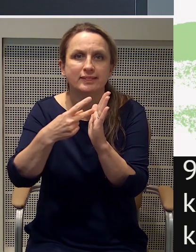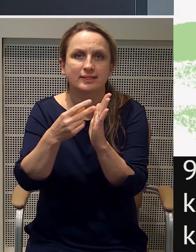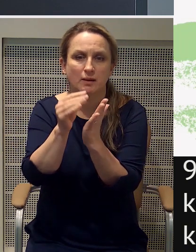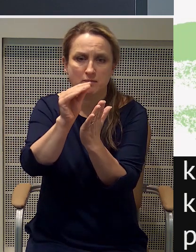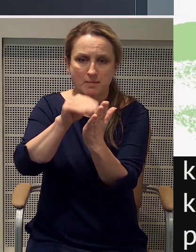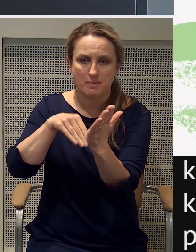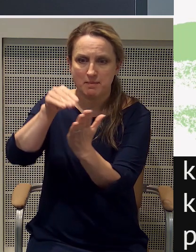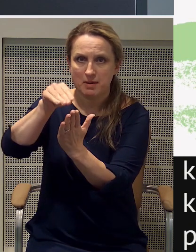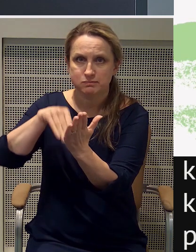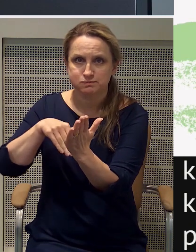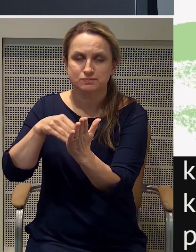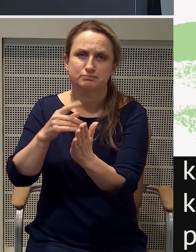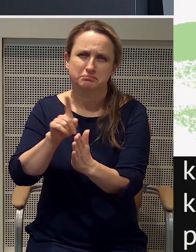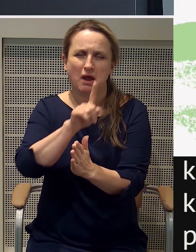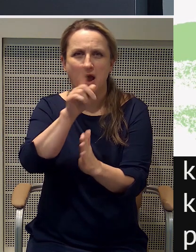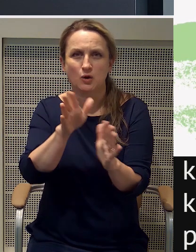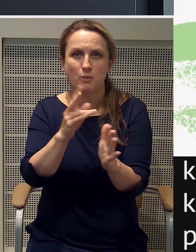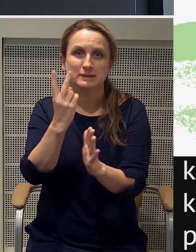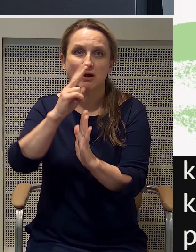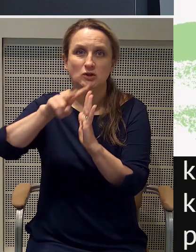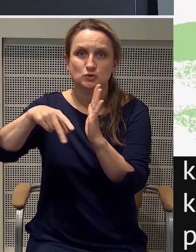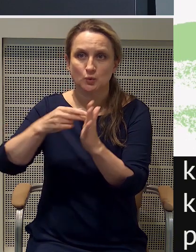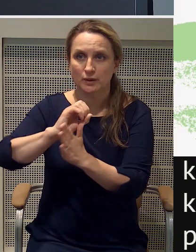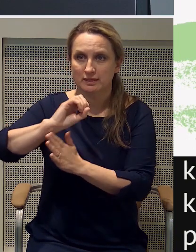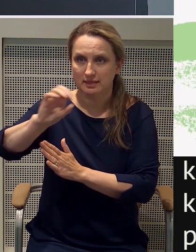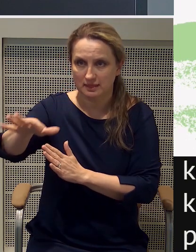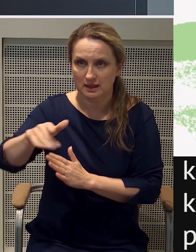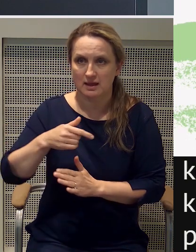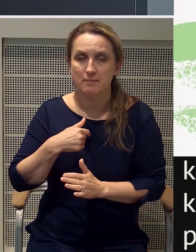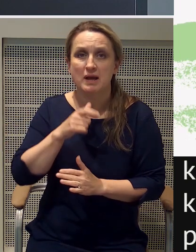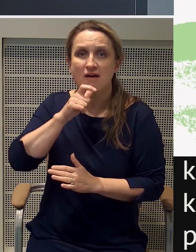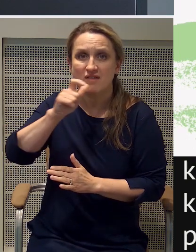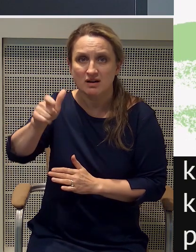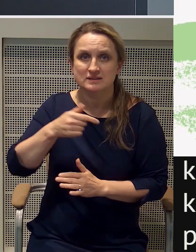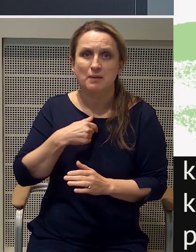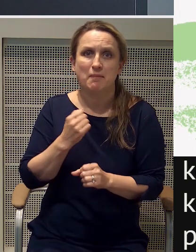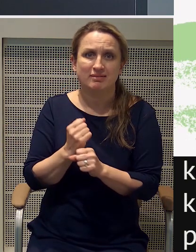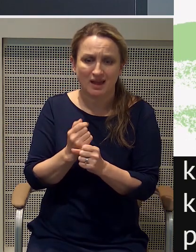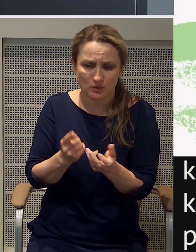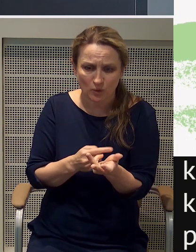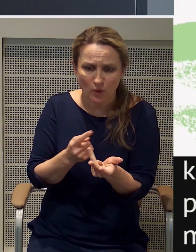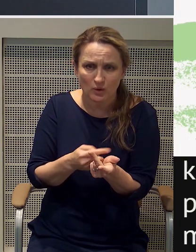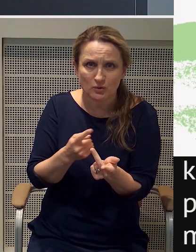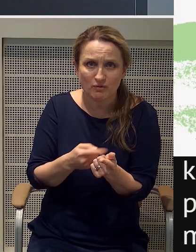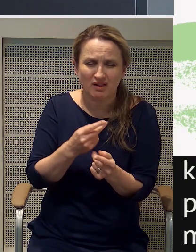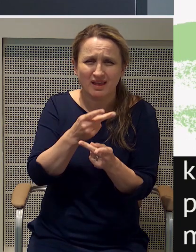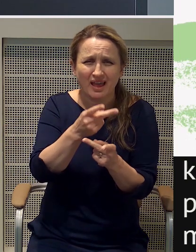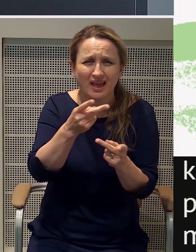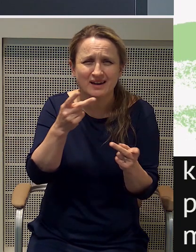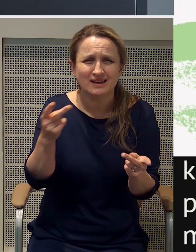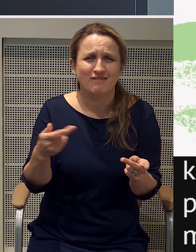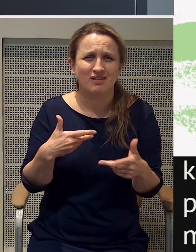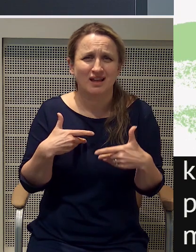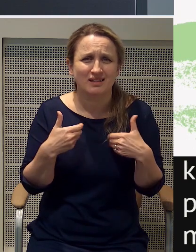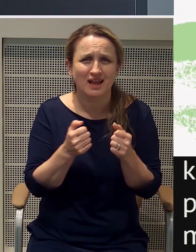and they said that it would only take a couple of hours. I said that the